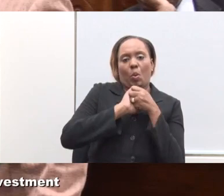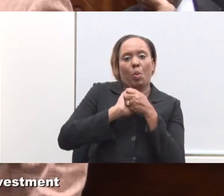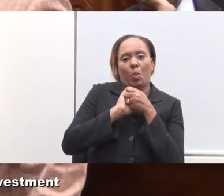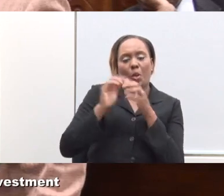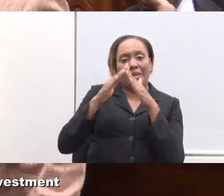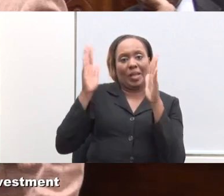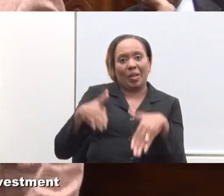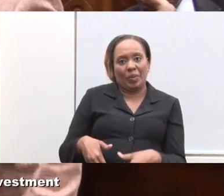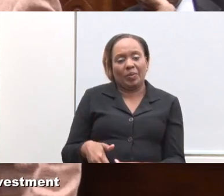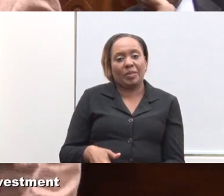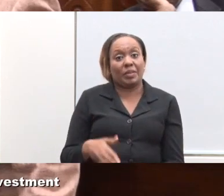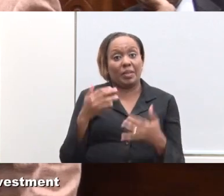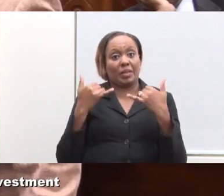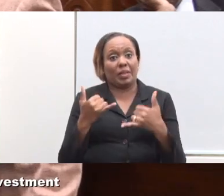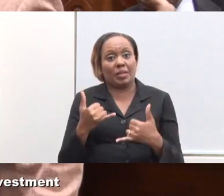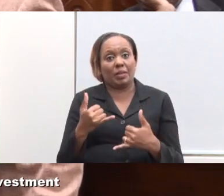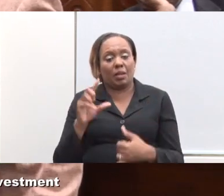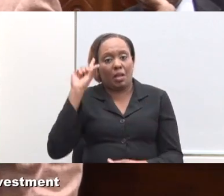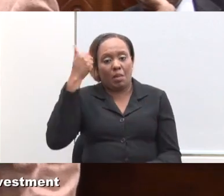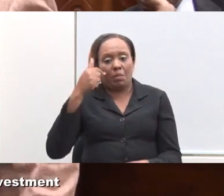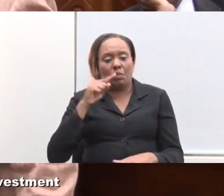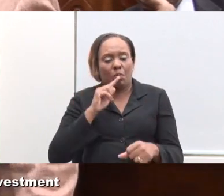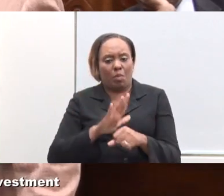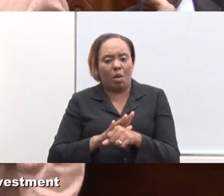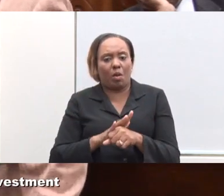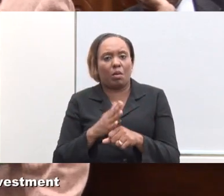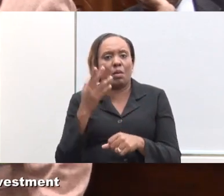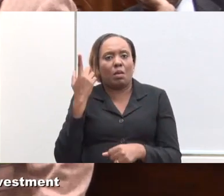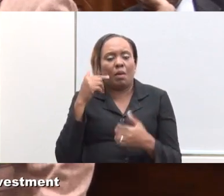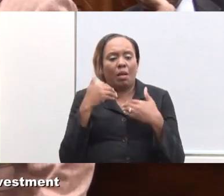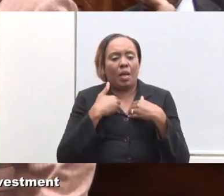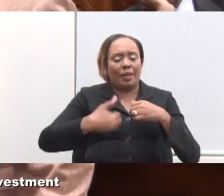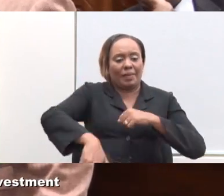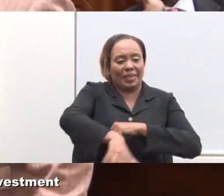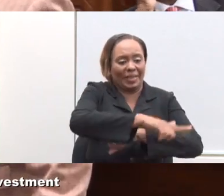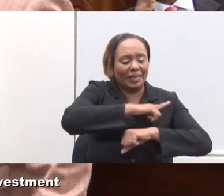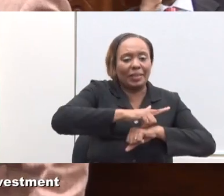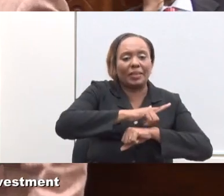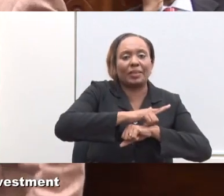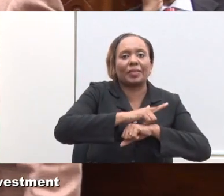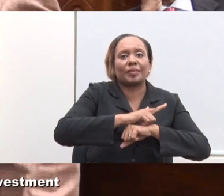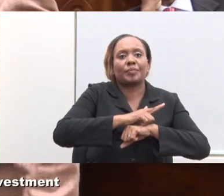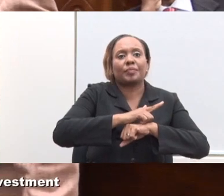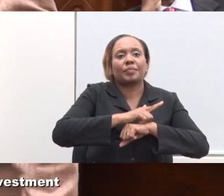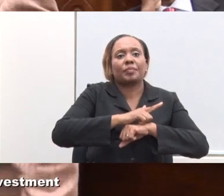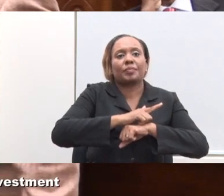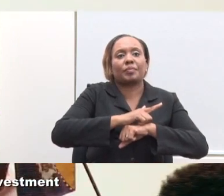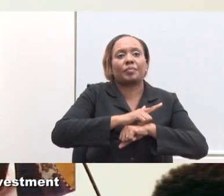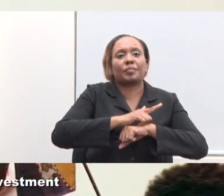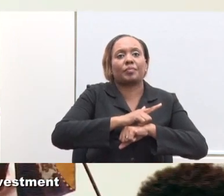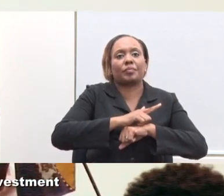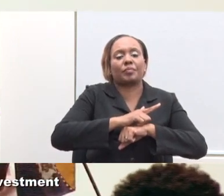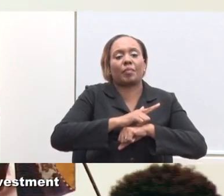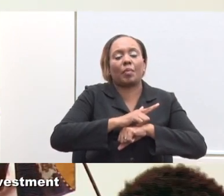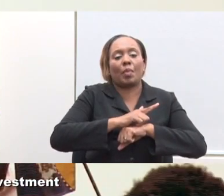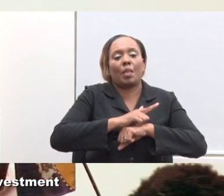commitment to transfer the land as seed funding to people who are in the lower